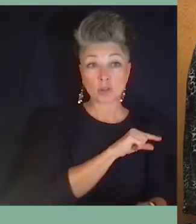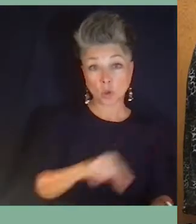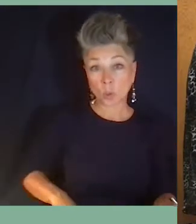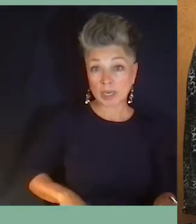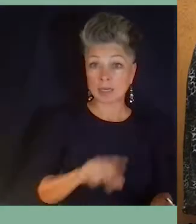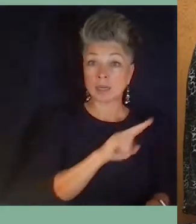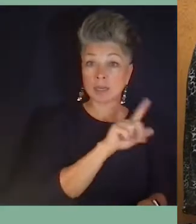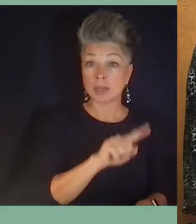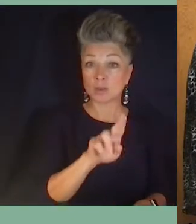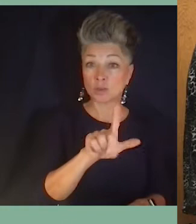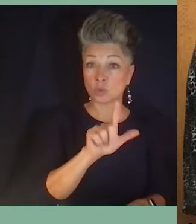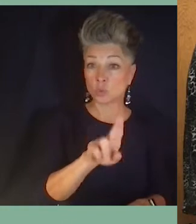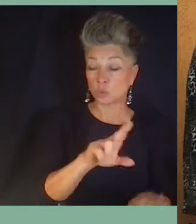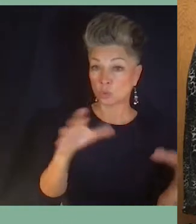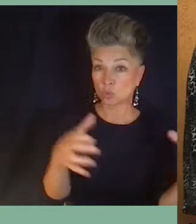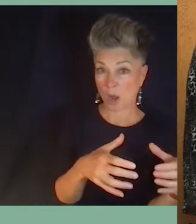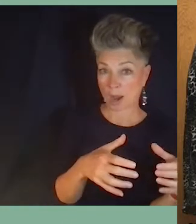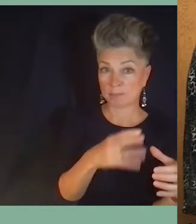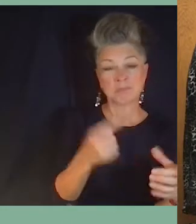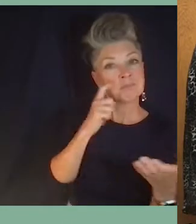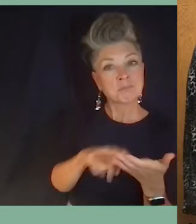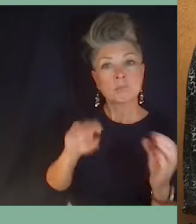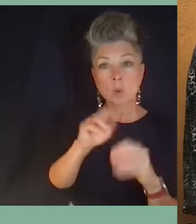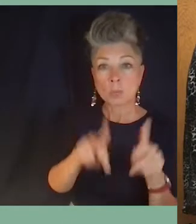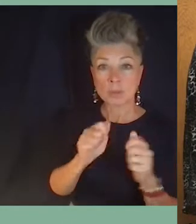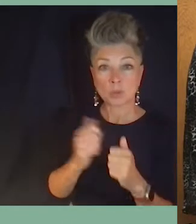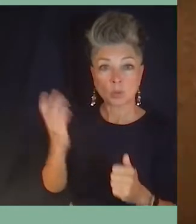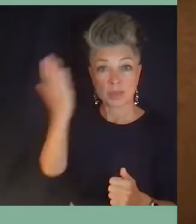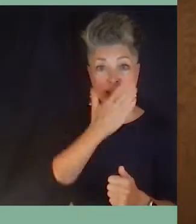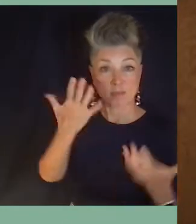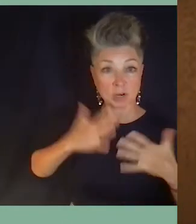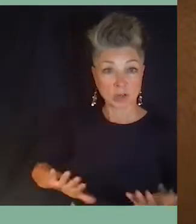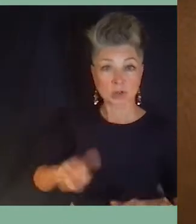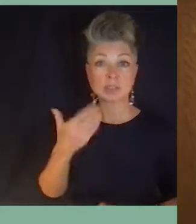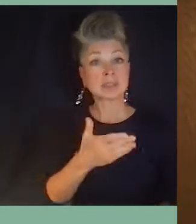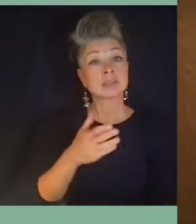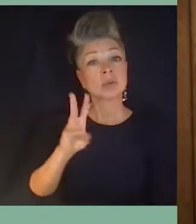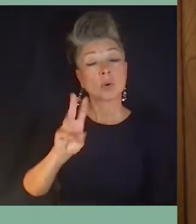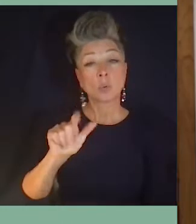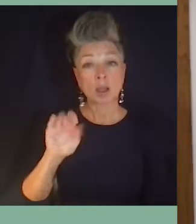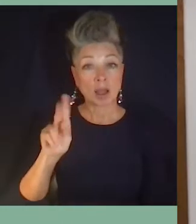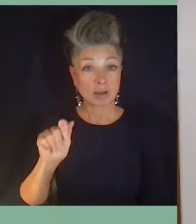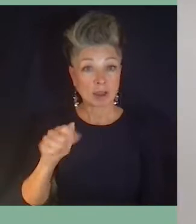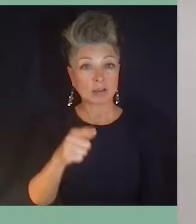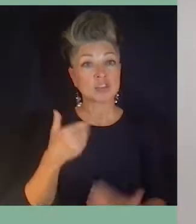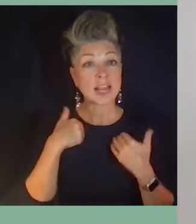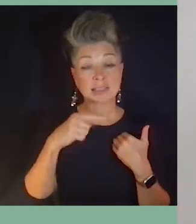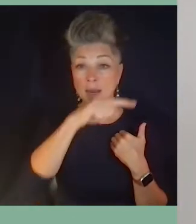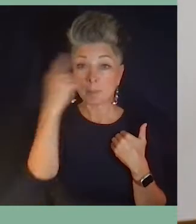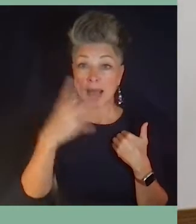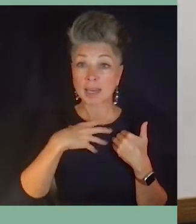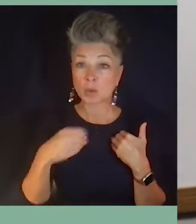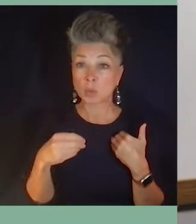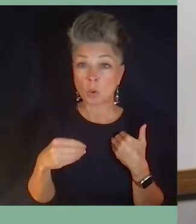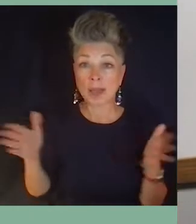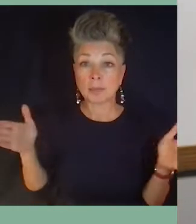the Zulu tribe. And you'll see more people with African attire on. This is Rolanda. She has on a black and